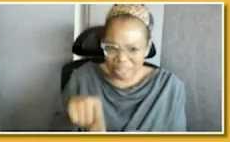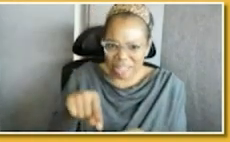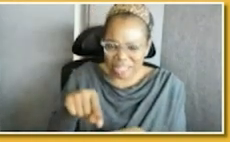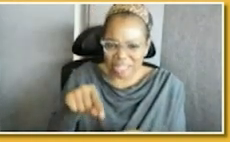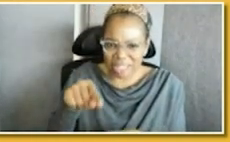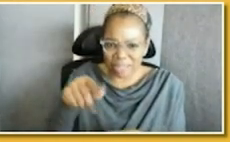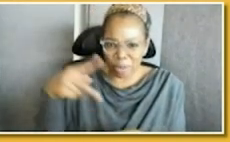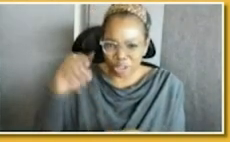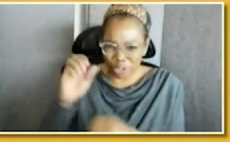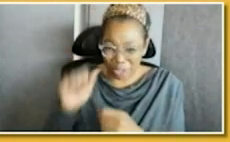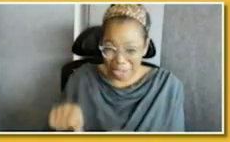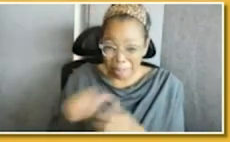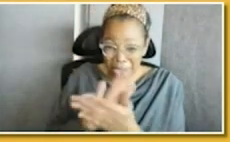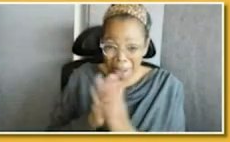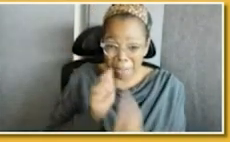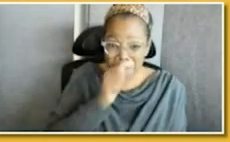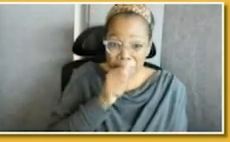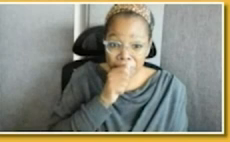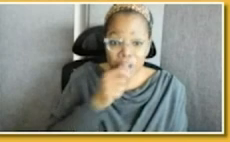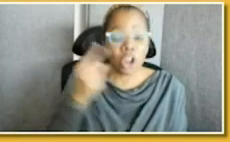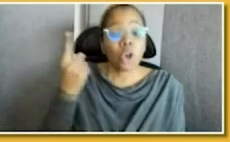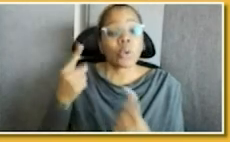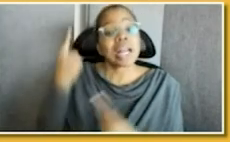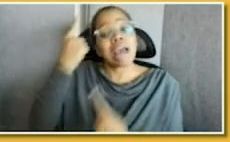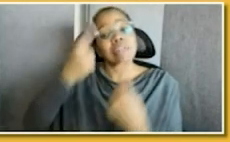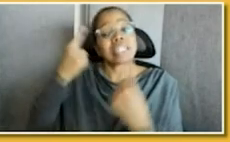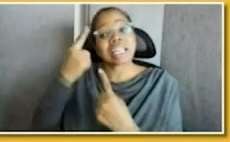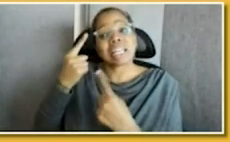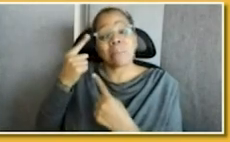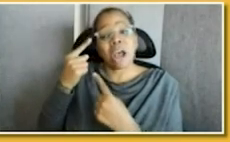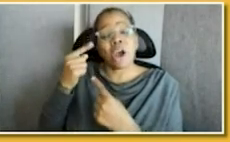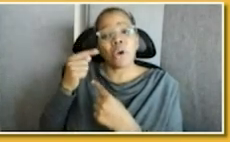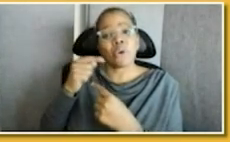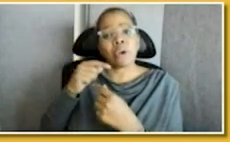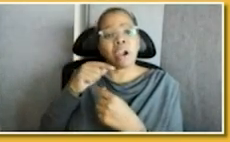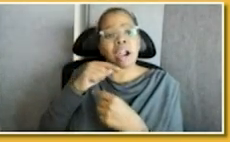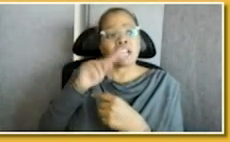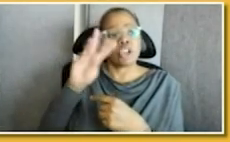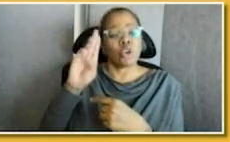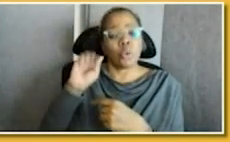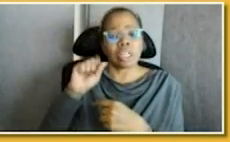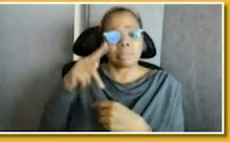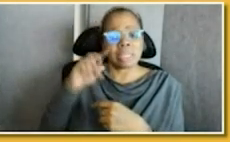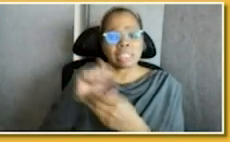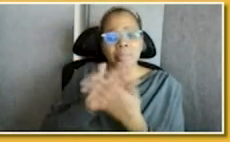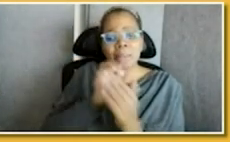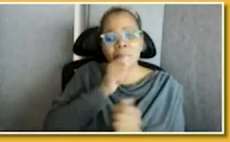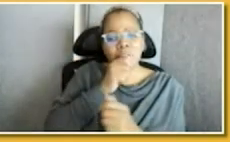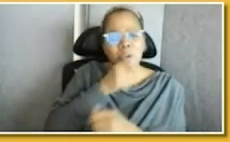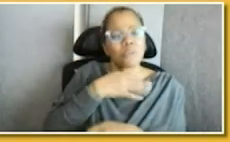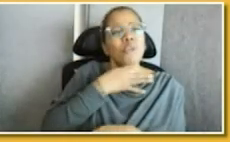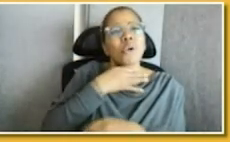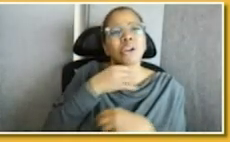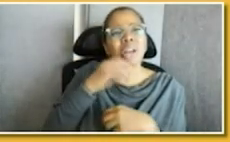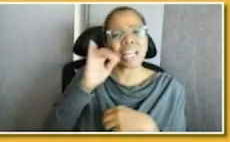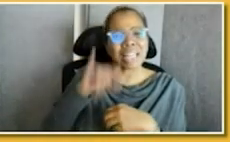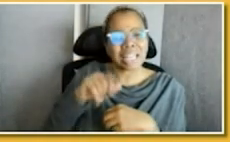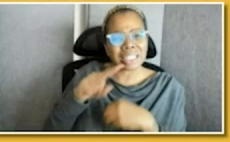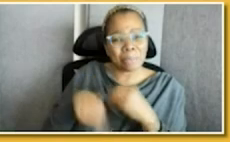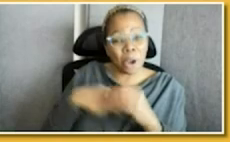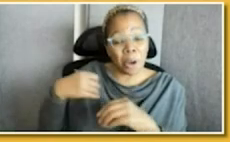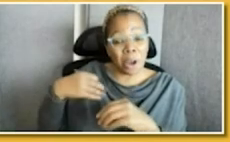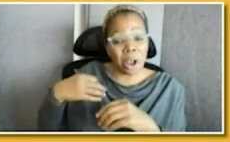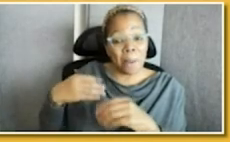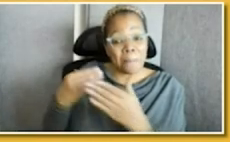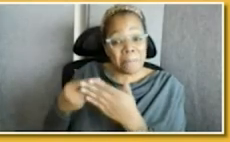privatization, before those rallies and things, I thought, you know, we're wondering, is that about profits before service? Is that